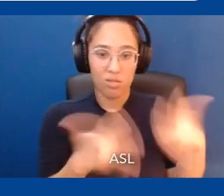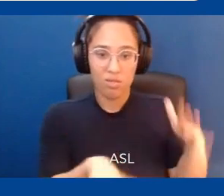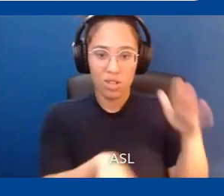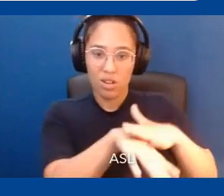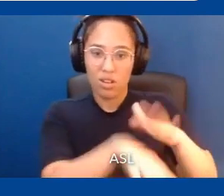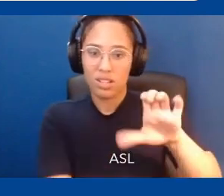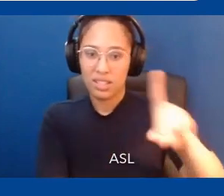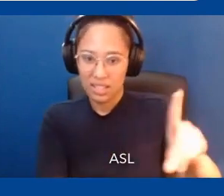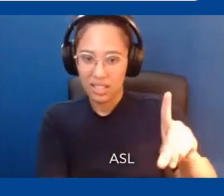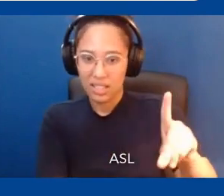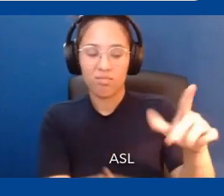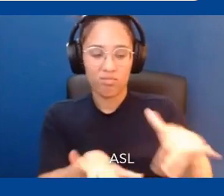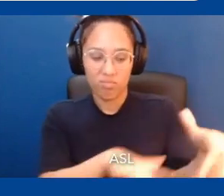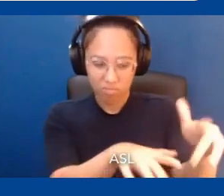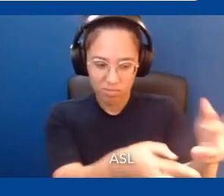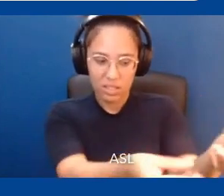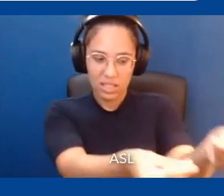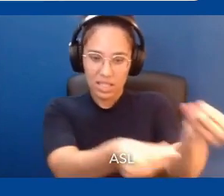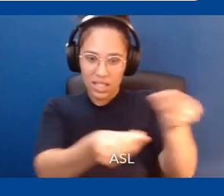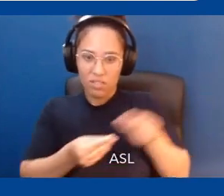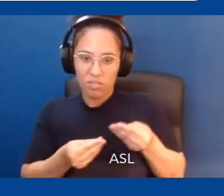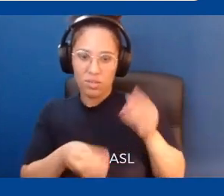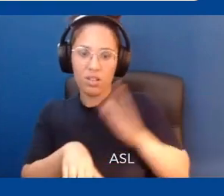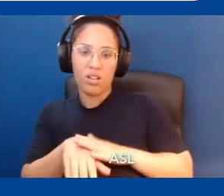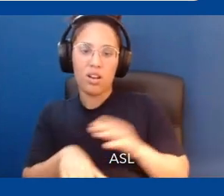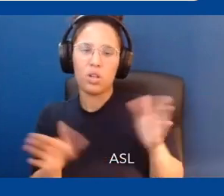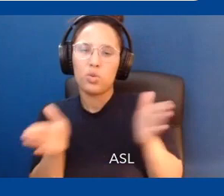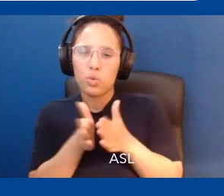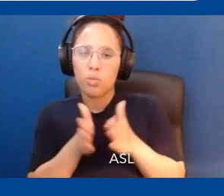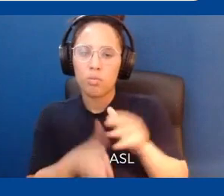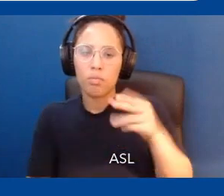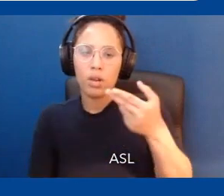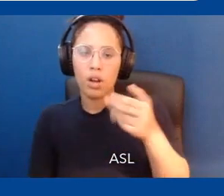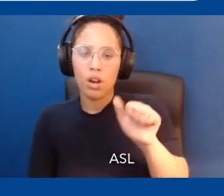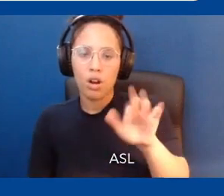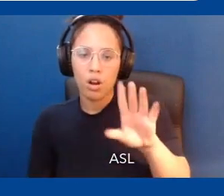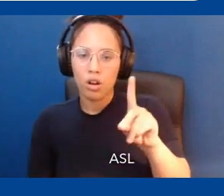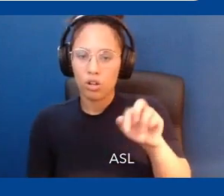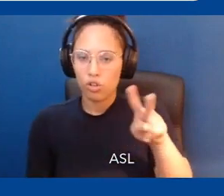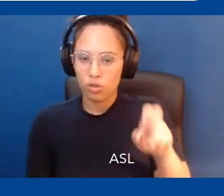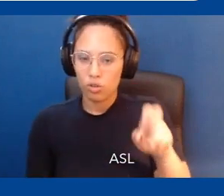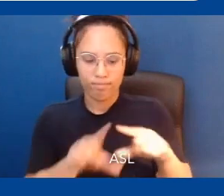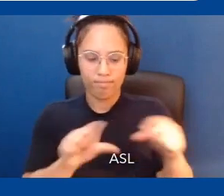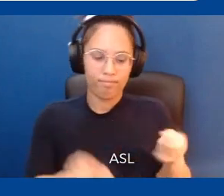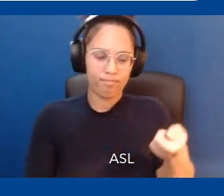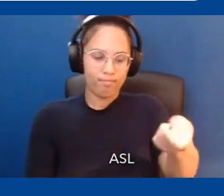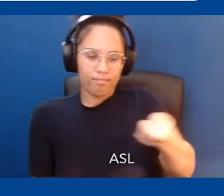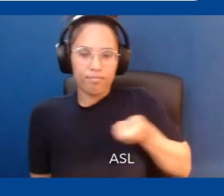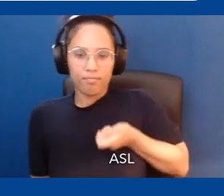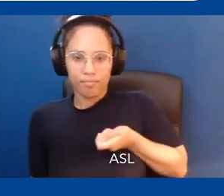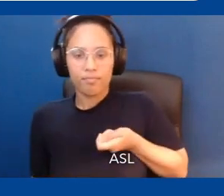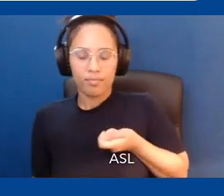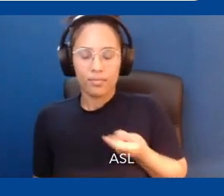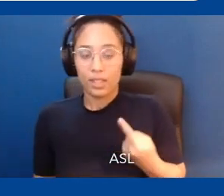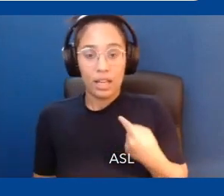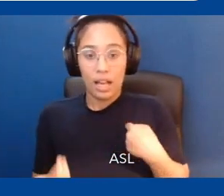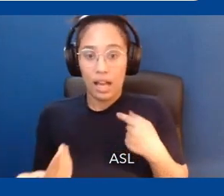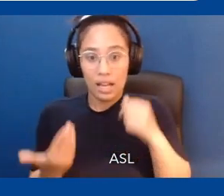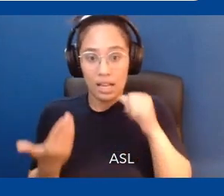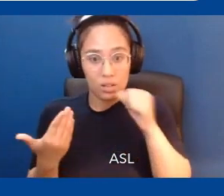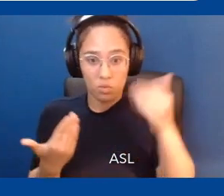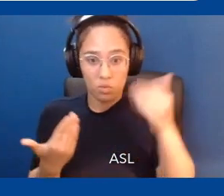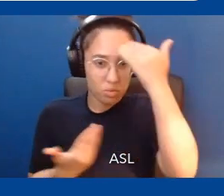drive. So I don't think any permissions were asked or anything like that at that time. We did later, of course, get